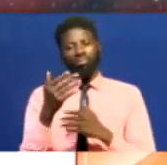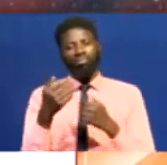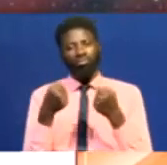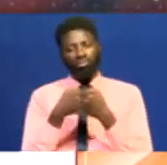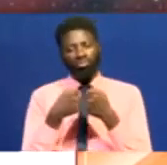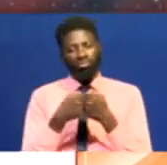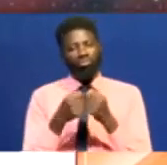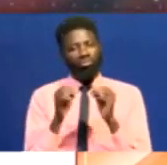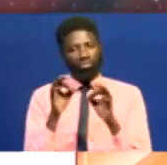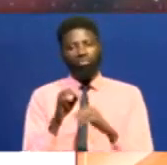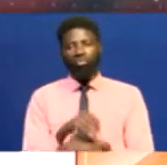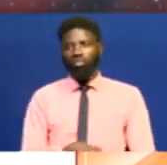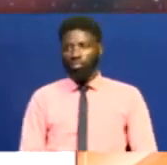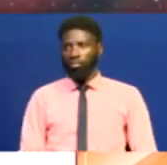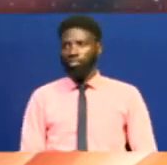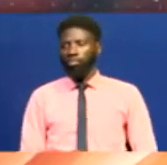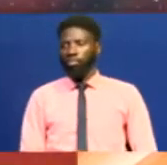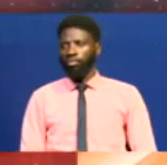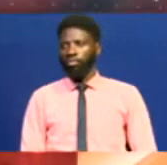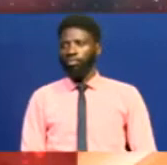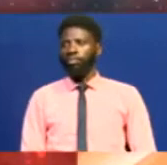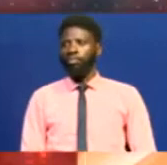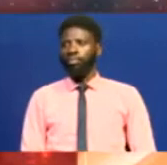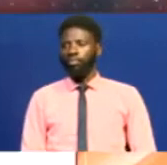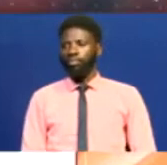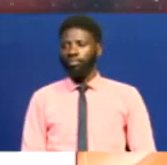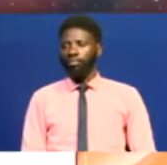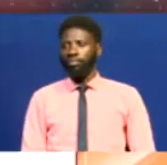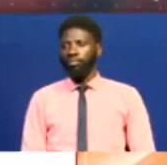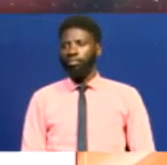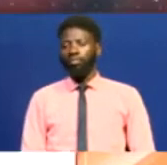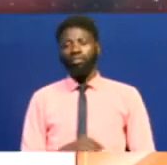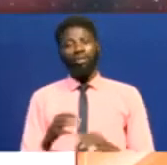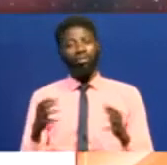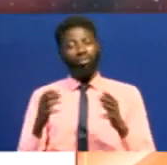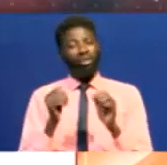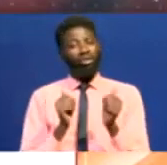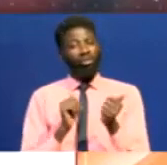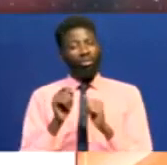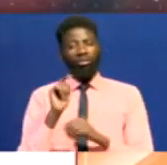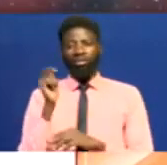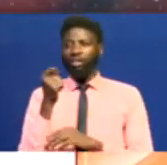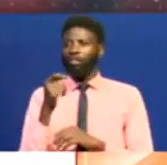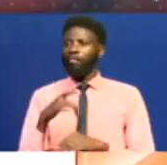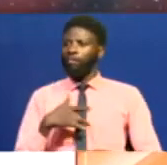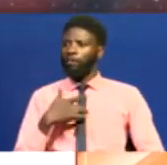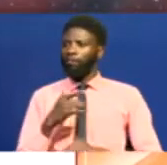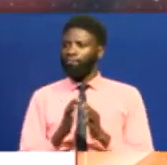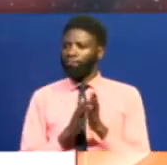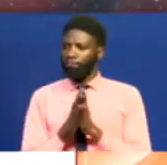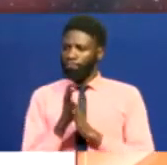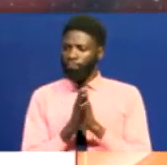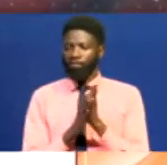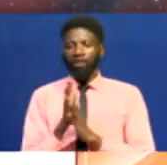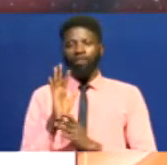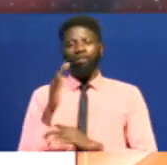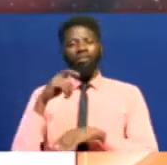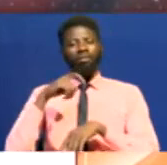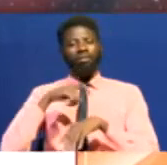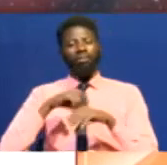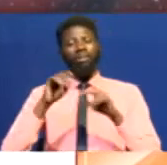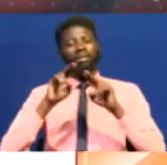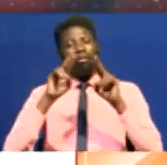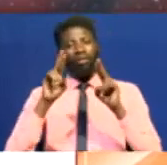you, Mundwa. Well, the sports personalities in Kenya have gained interest in the fifth edition of the International Conference